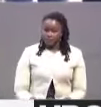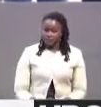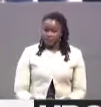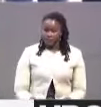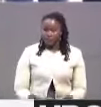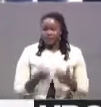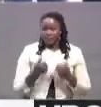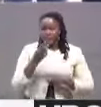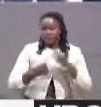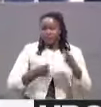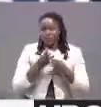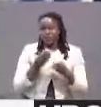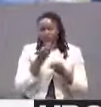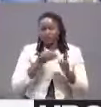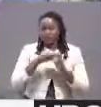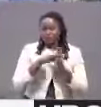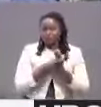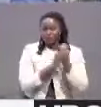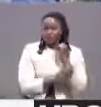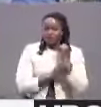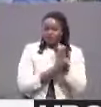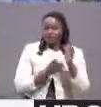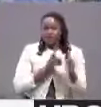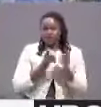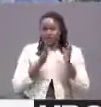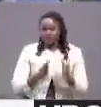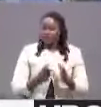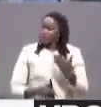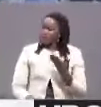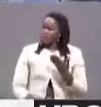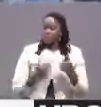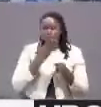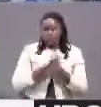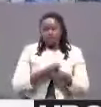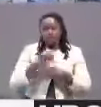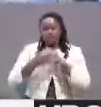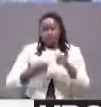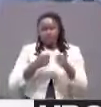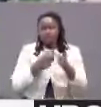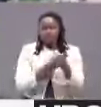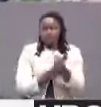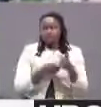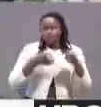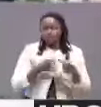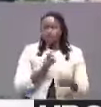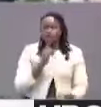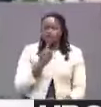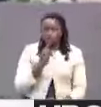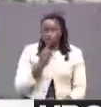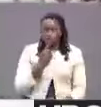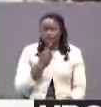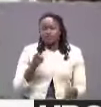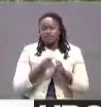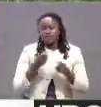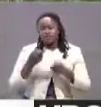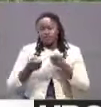World Food Programme Country Director Abdurrahman Meigag has pledged continued support to the Karimajong in the fight against malnutrition